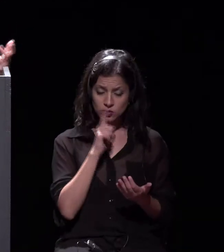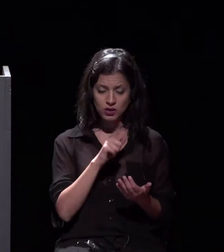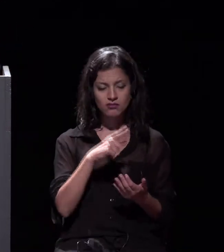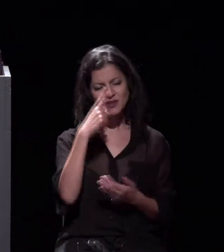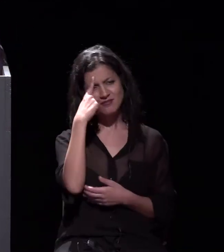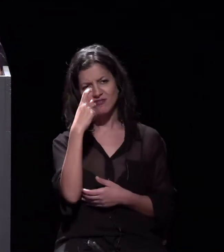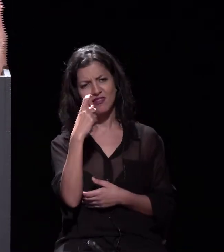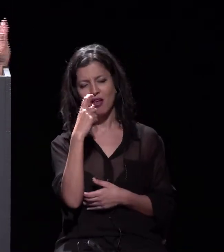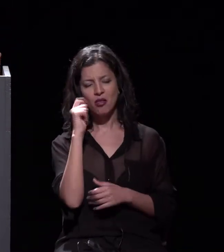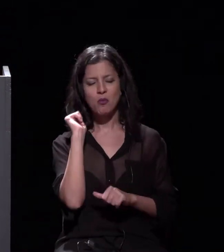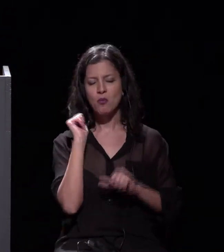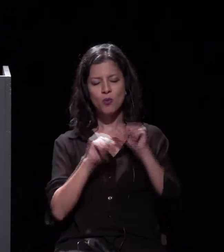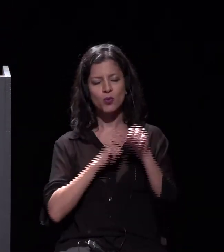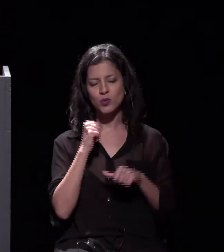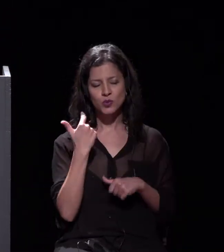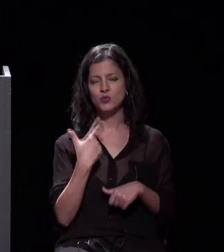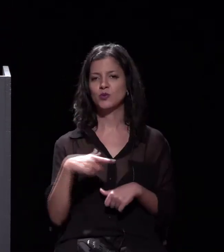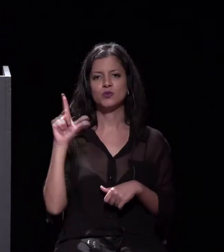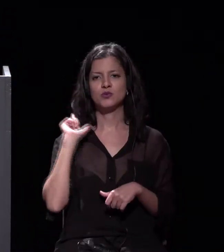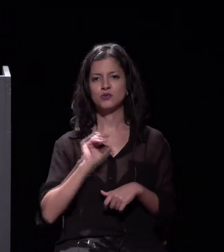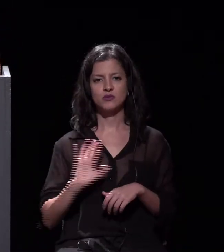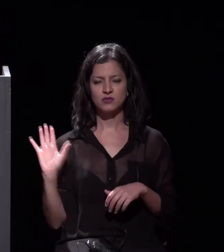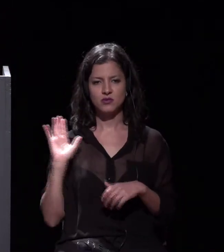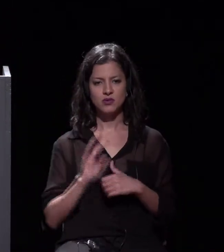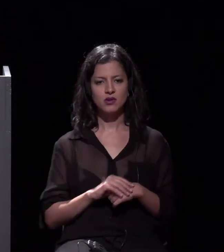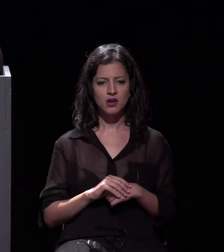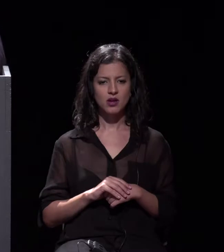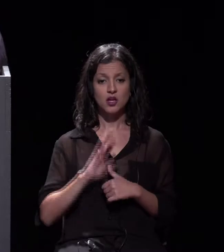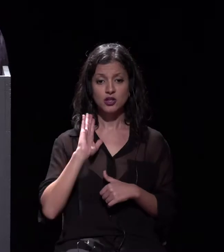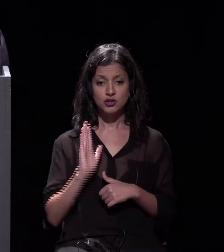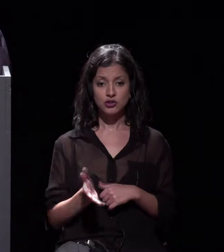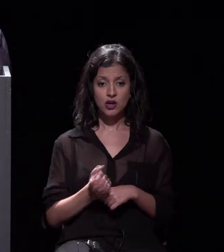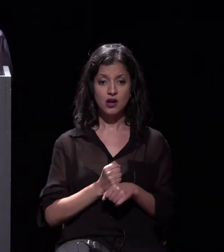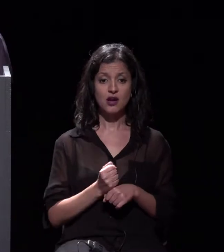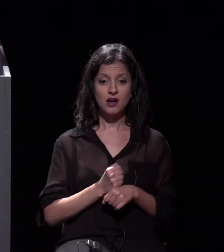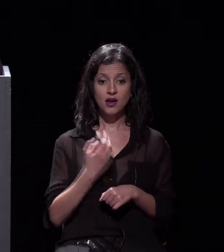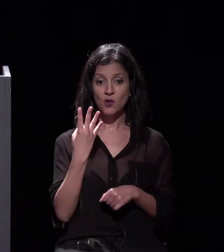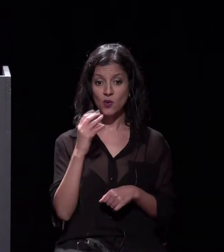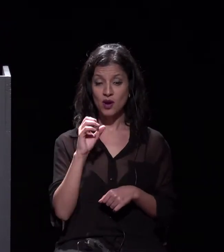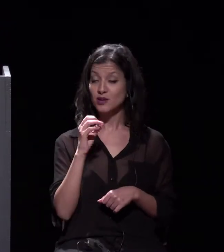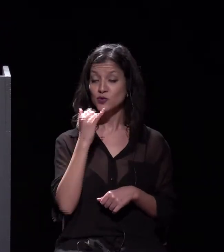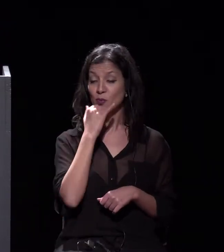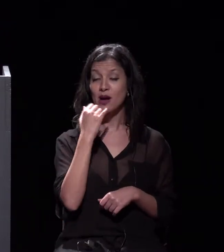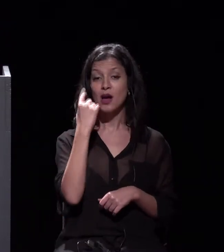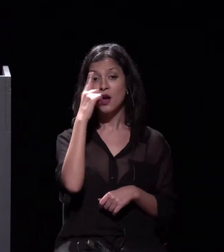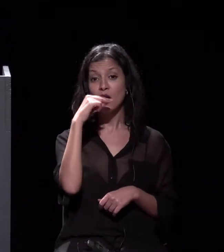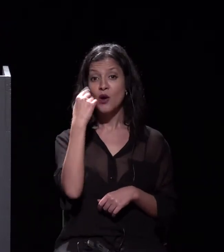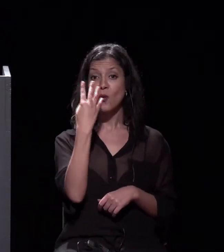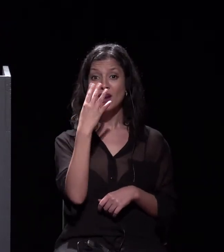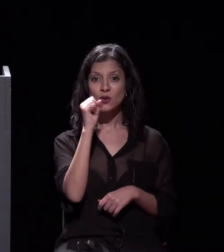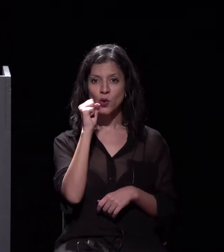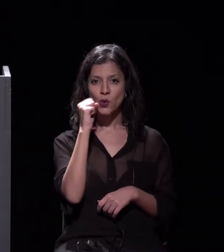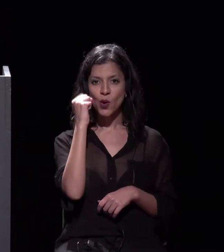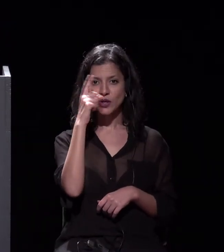like 48 hours trying to get here to speak for half an hour. And we try to convince ourselves that by doing this, we